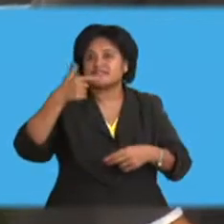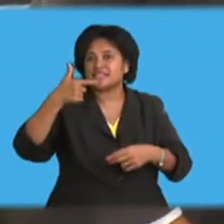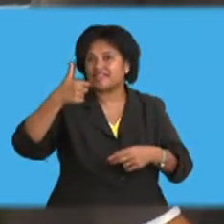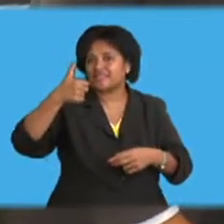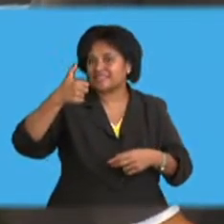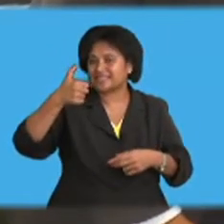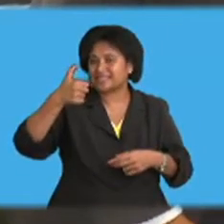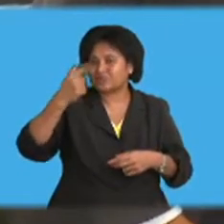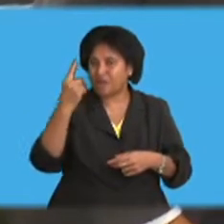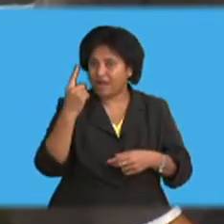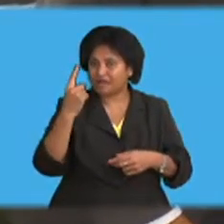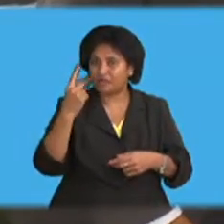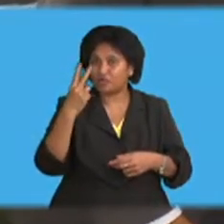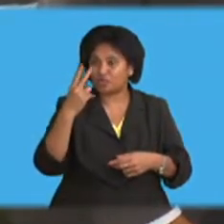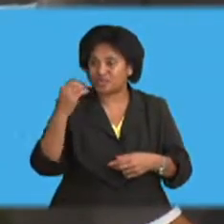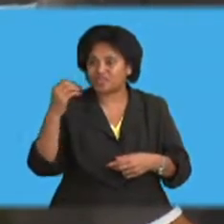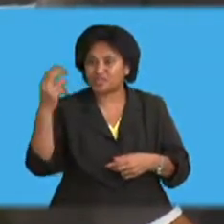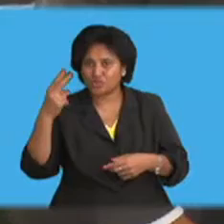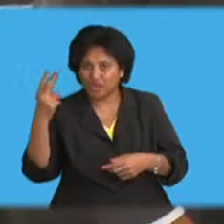2012.